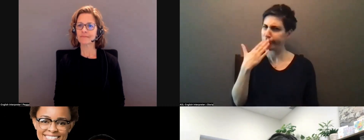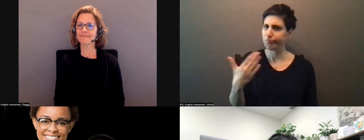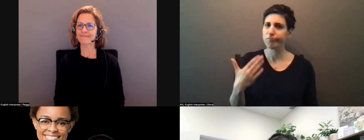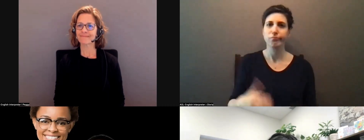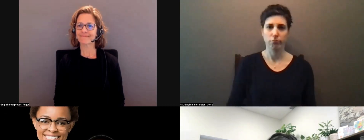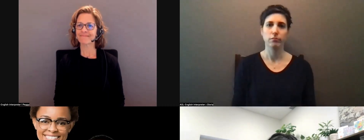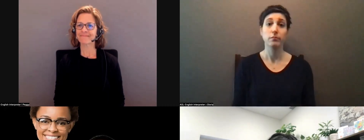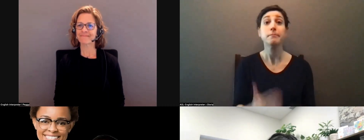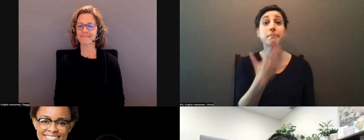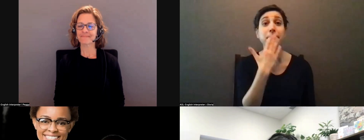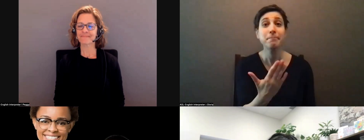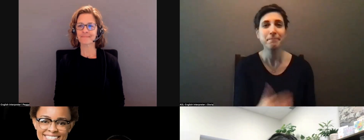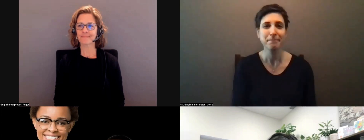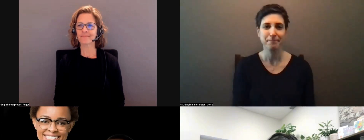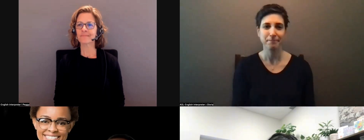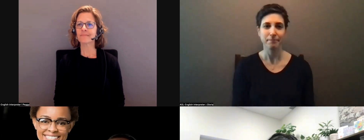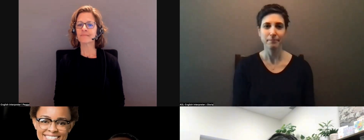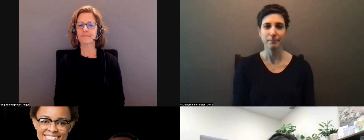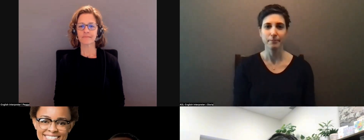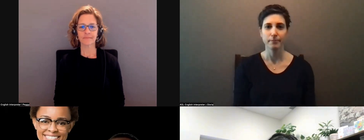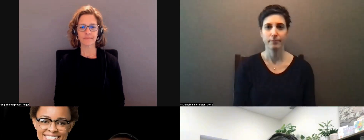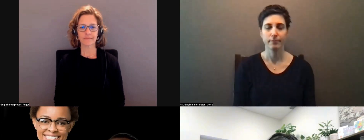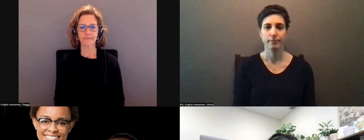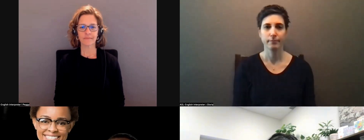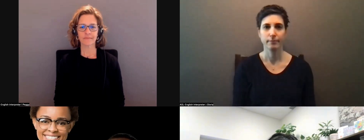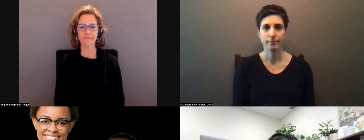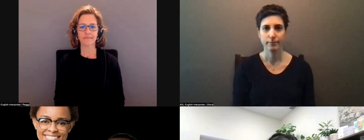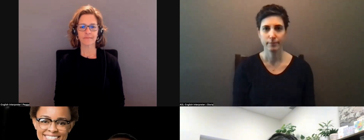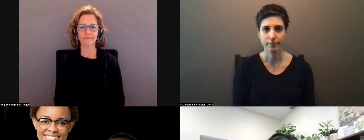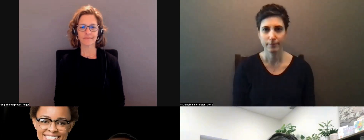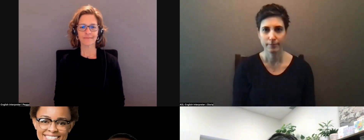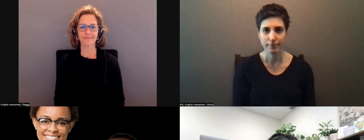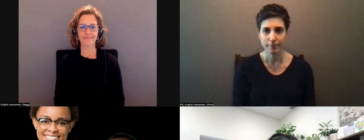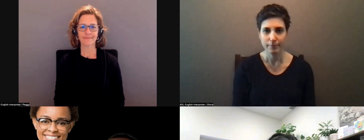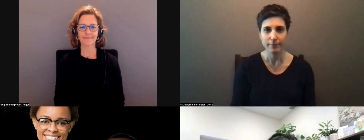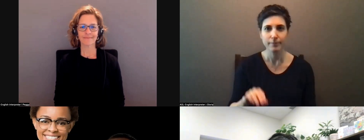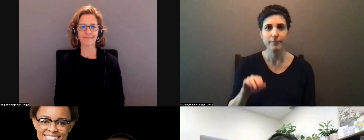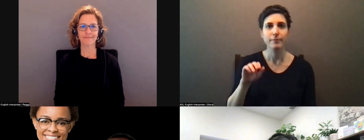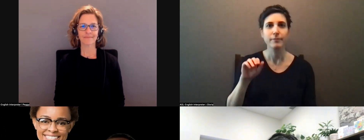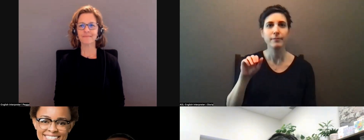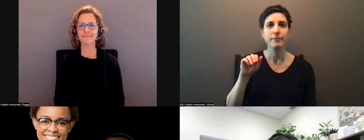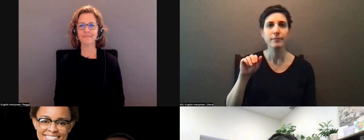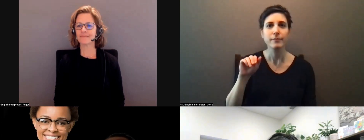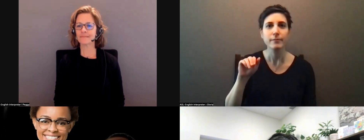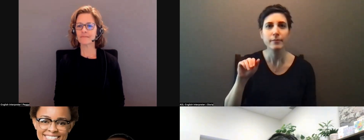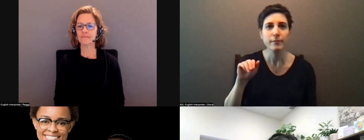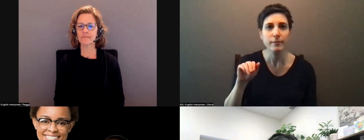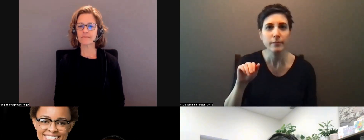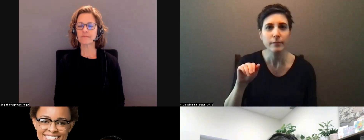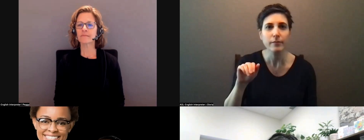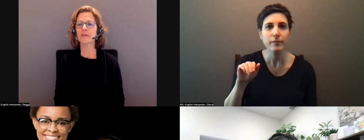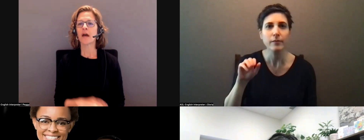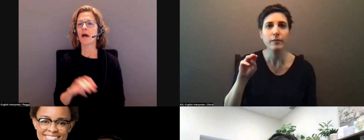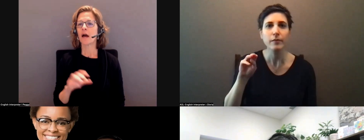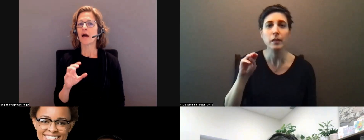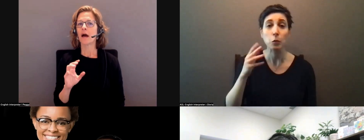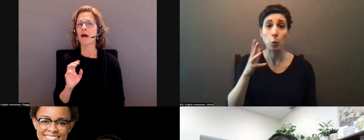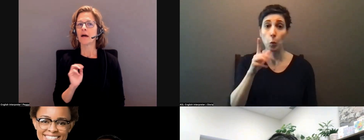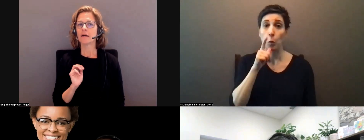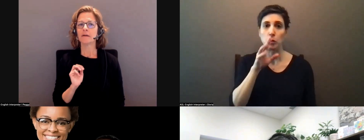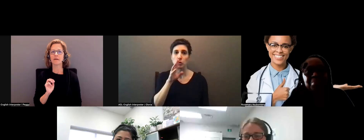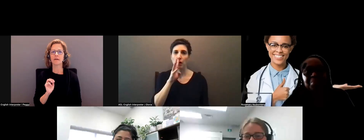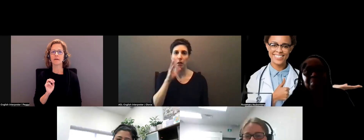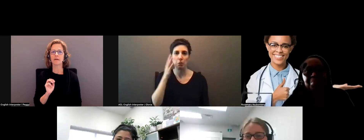you. Alicia, thank you so much, Rosemary. Alicia, if you can give me just a chance to talk about Rosemary's